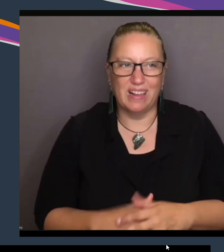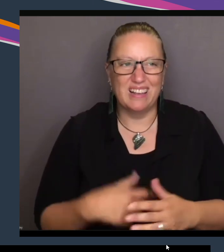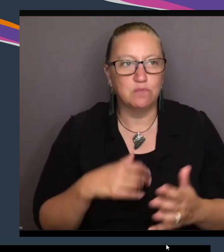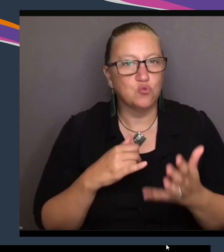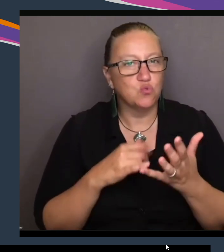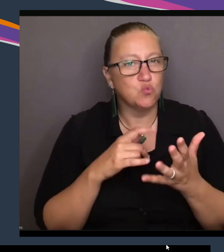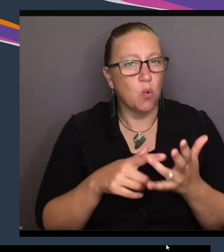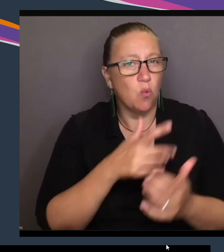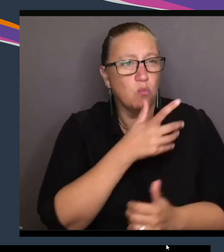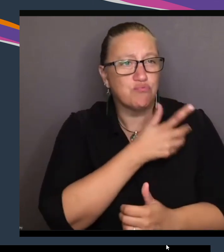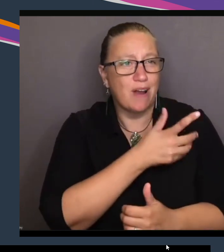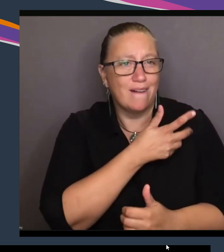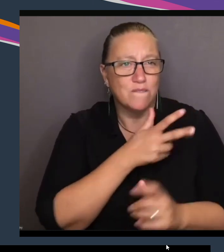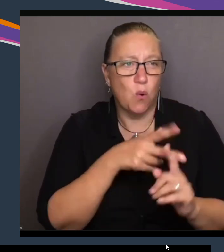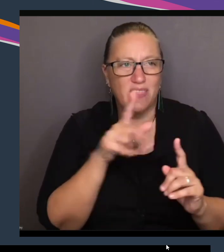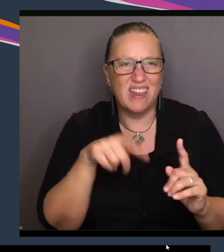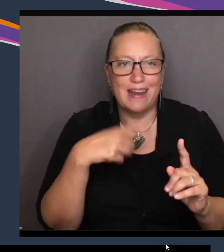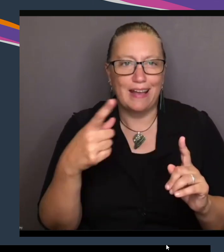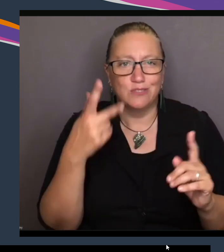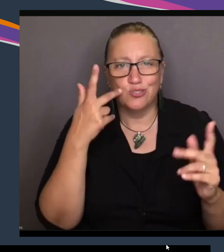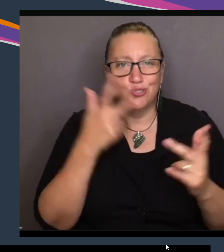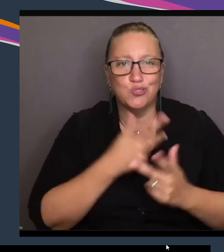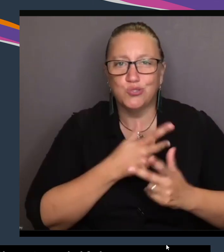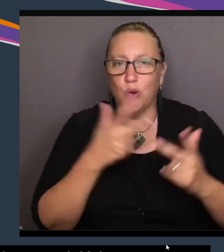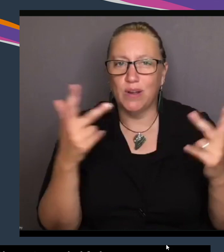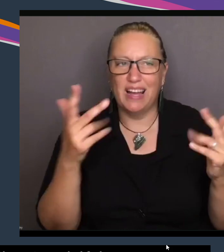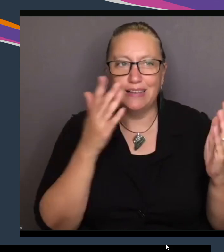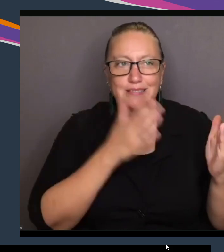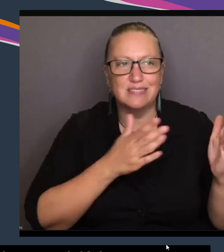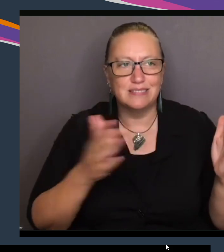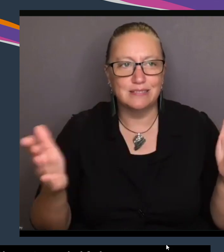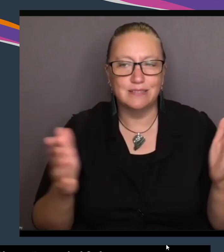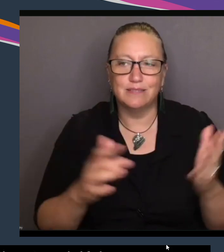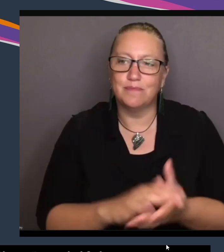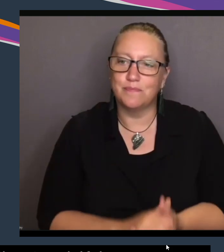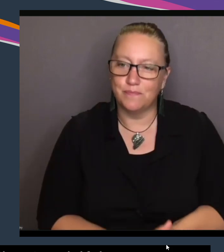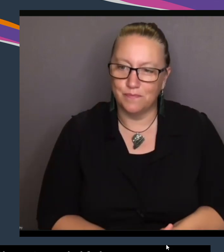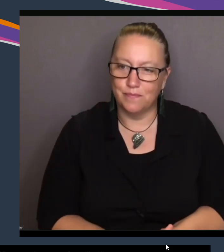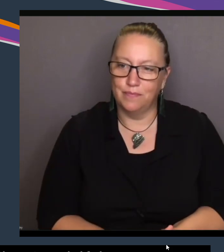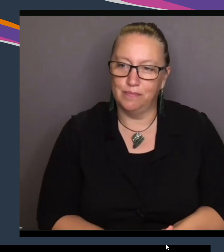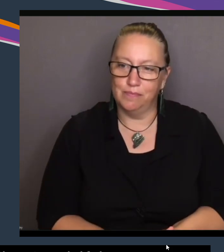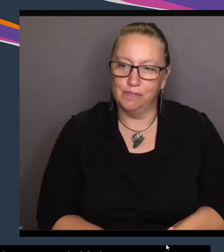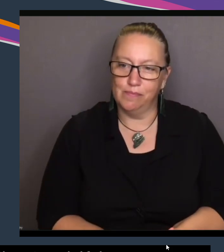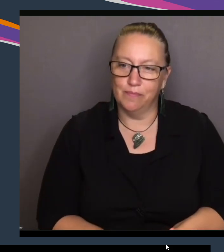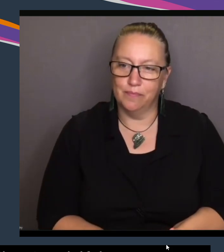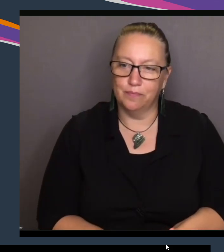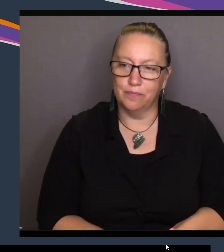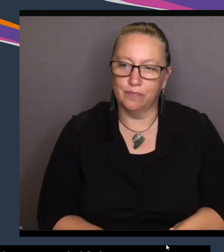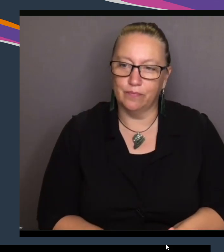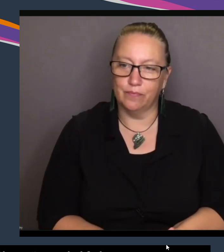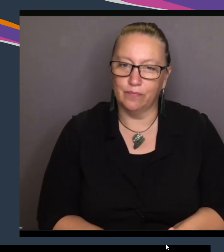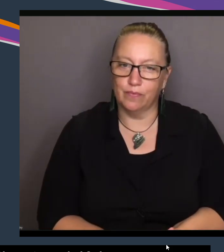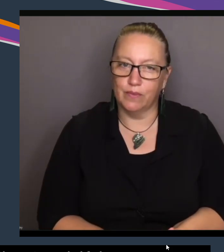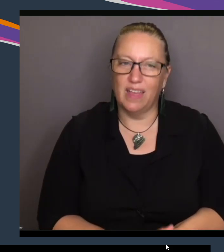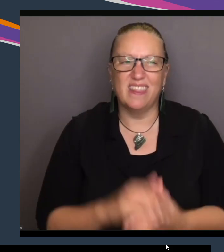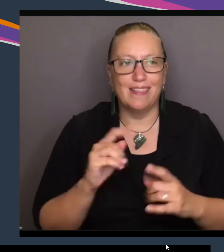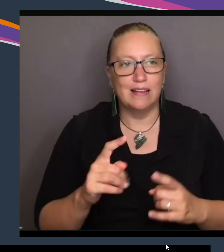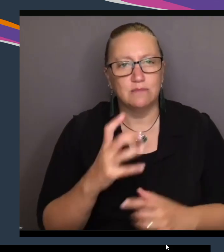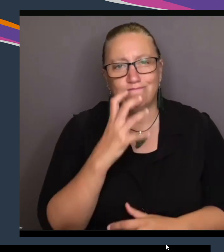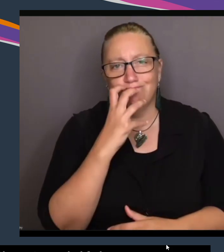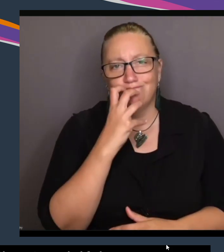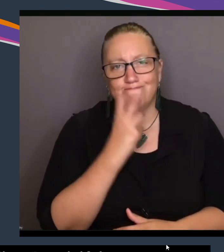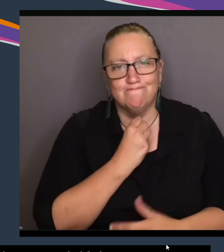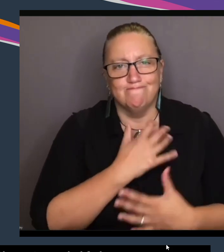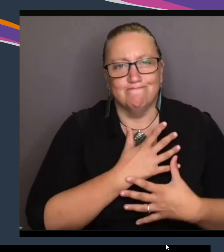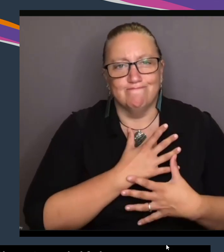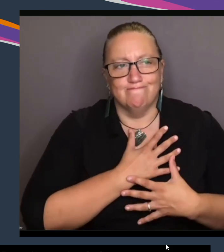next showcase we're going to give you. All of what we're doing today, but particularly this one is very near and dear to my heart.